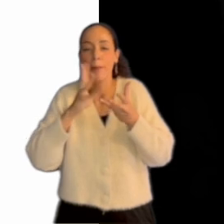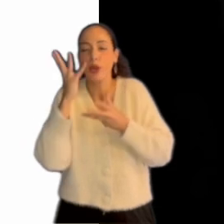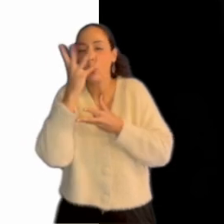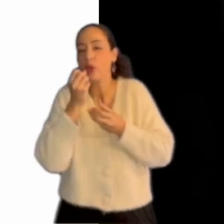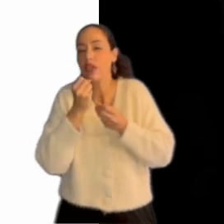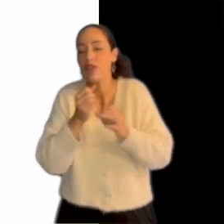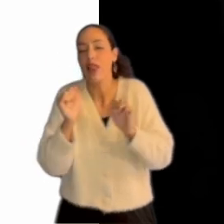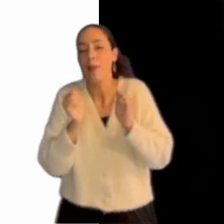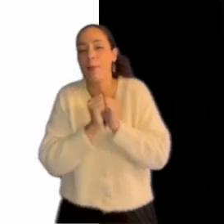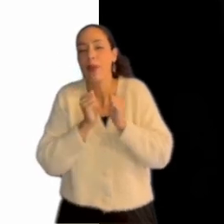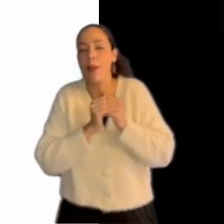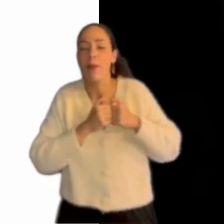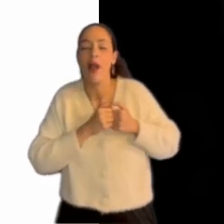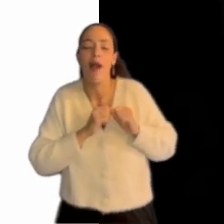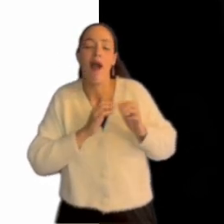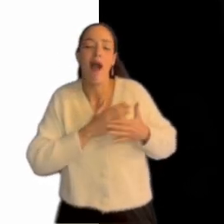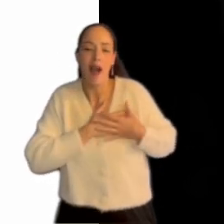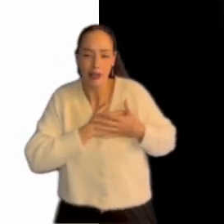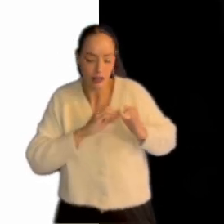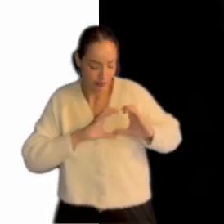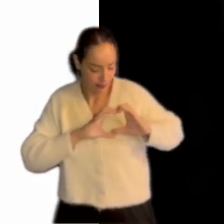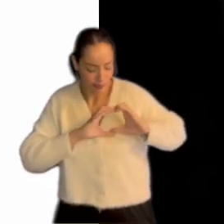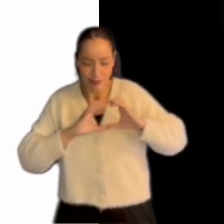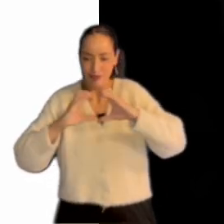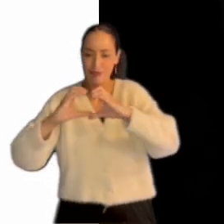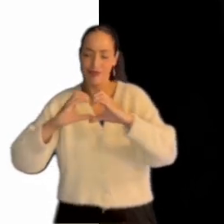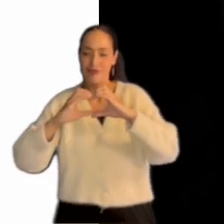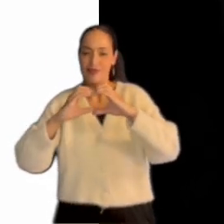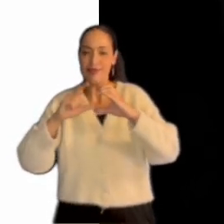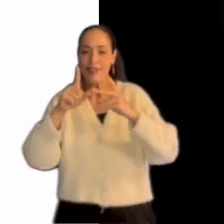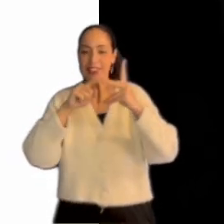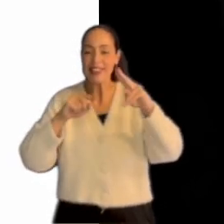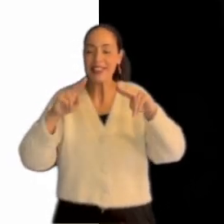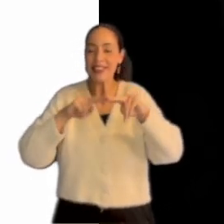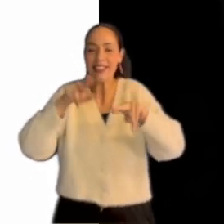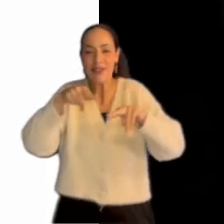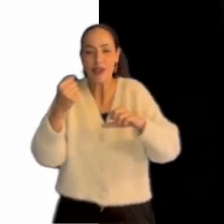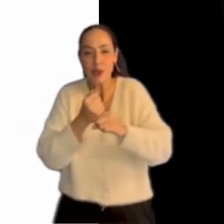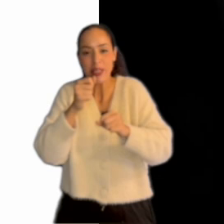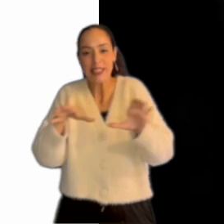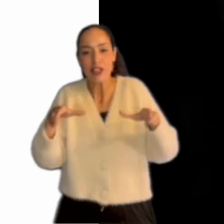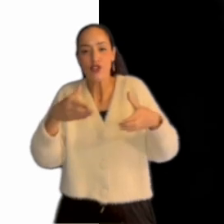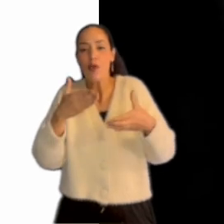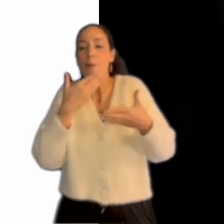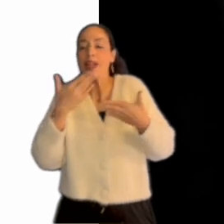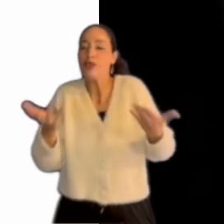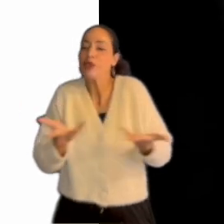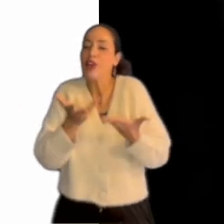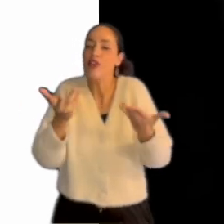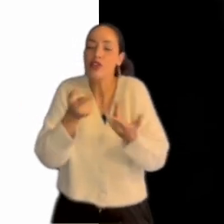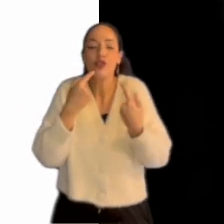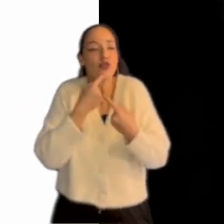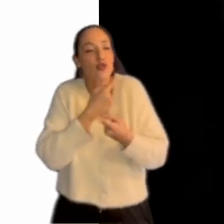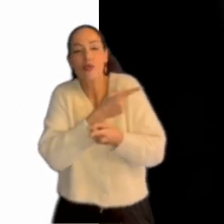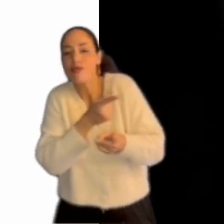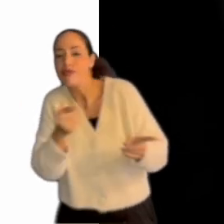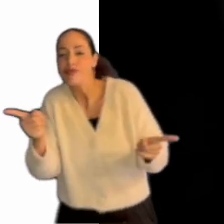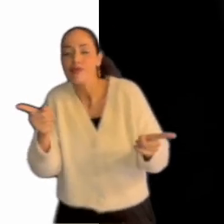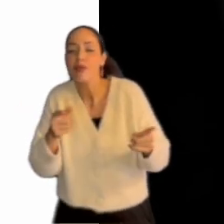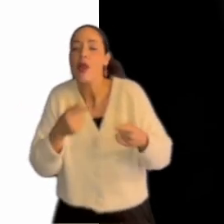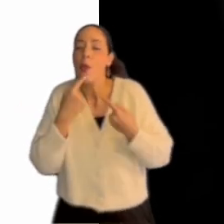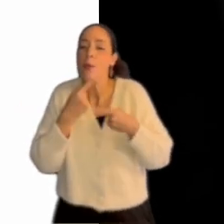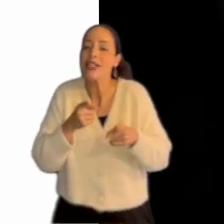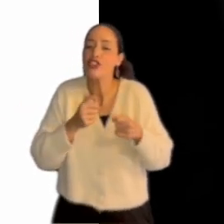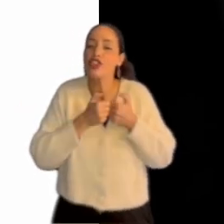of kindness with your colleagues if you feel comfortable to do so. After all, kindness is contagious, and so we must all catch it. When we